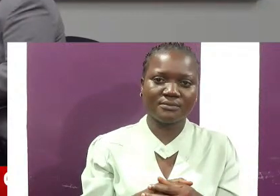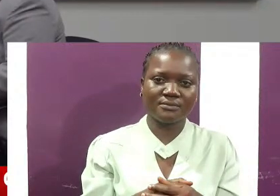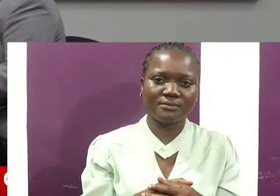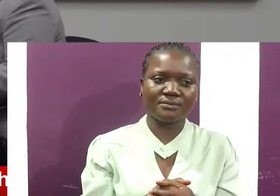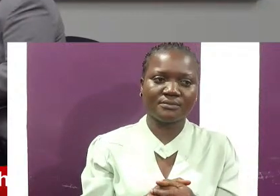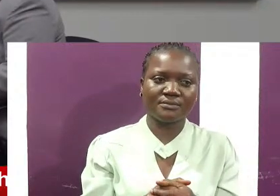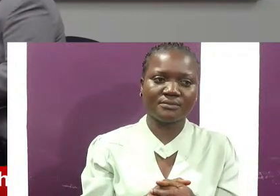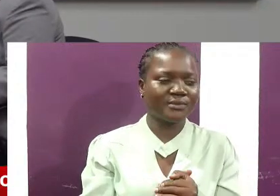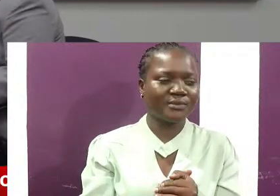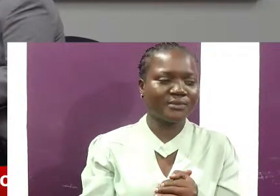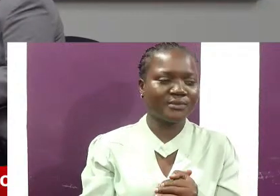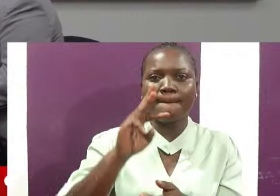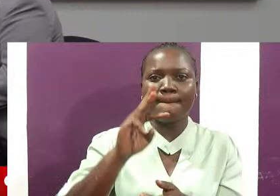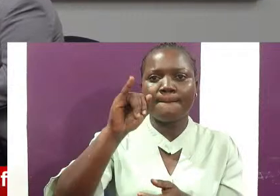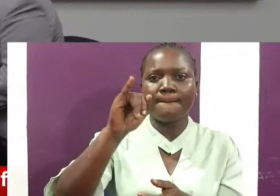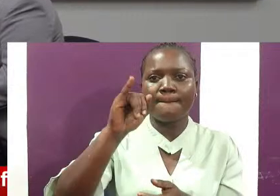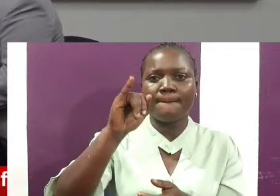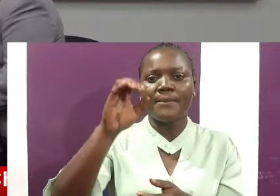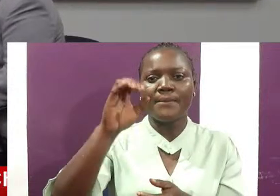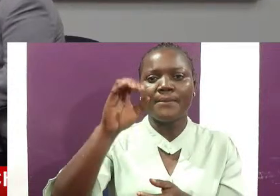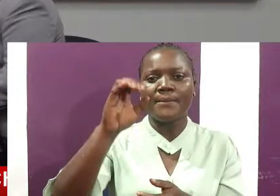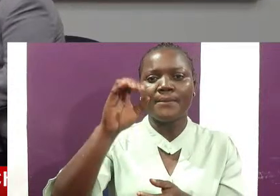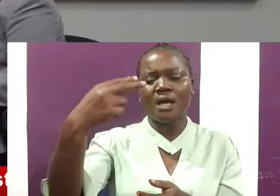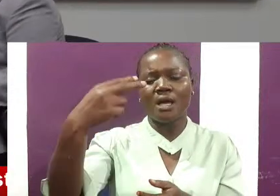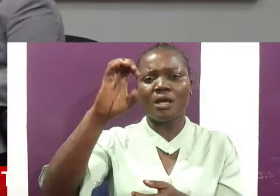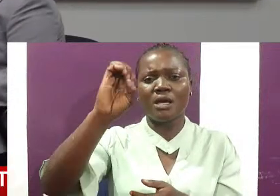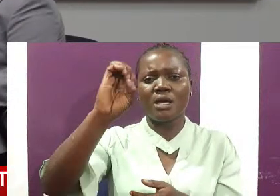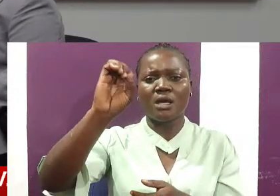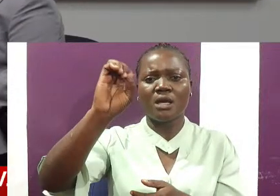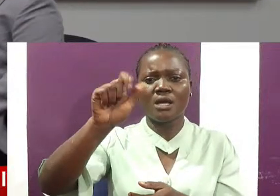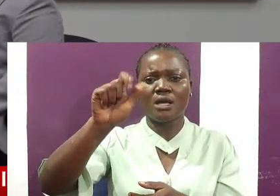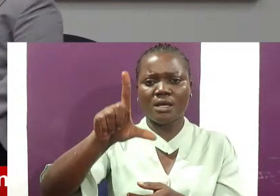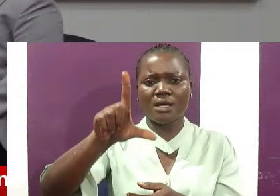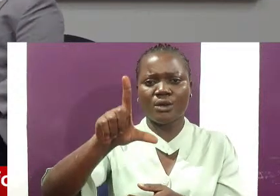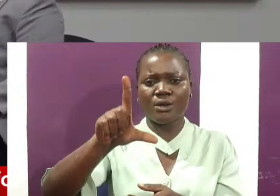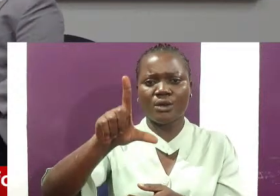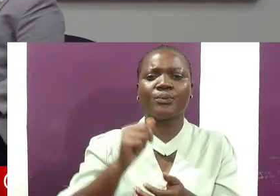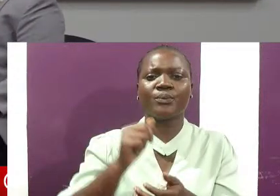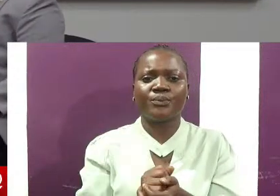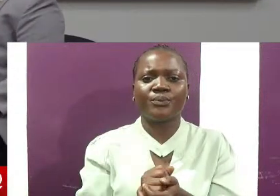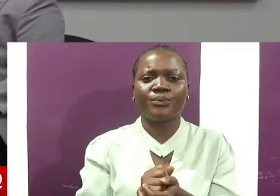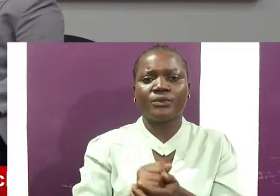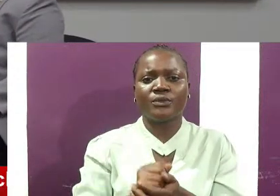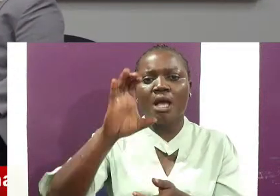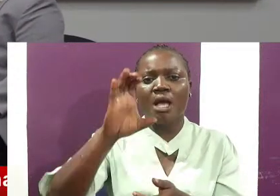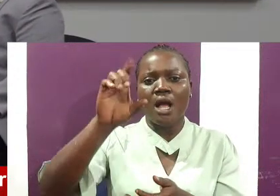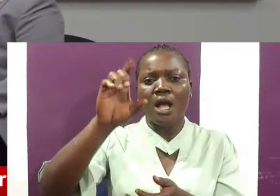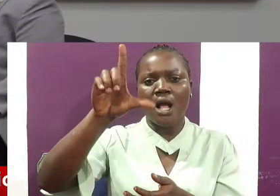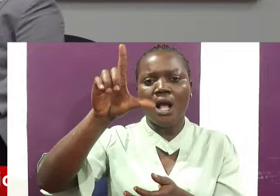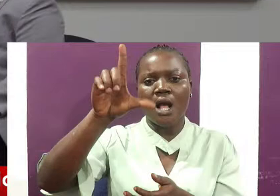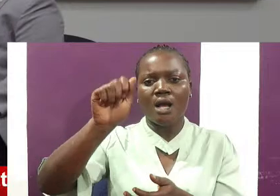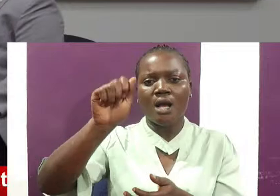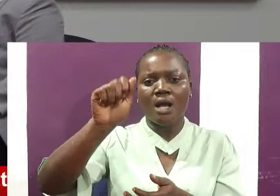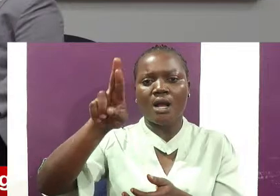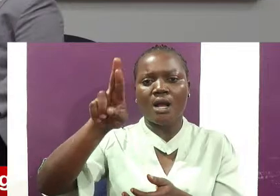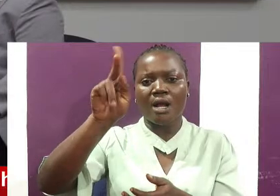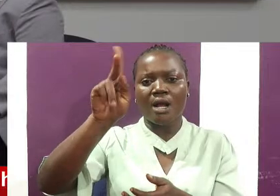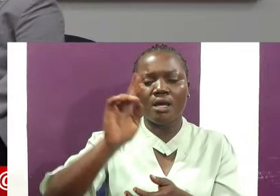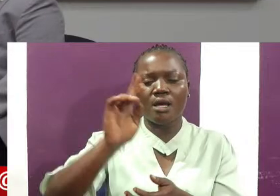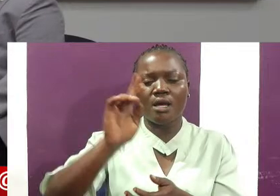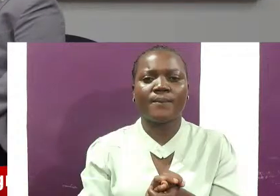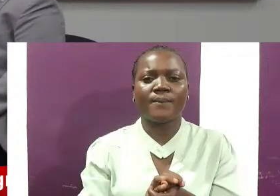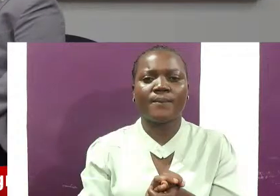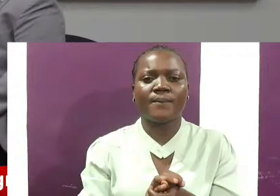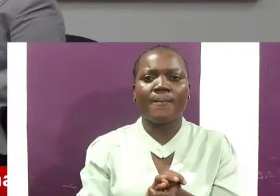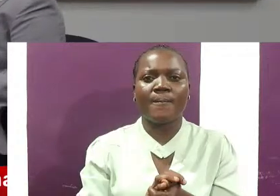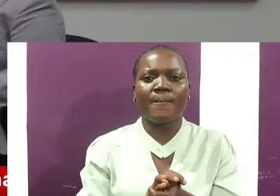a Wahanama, Michael, a year, one of the staff. Staff or more a year